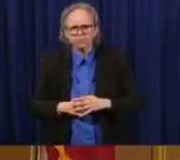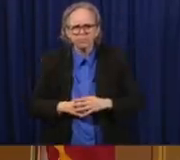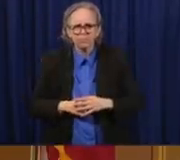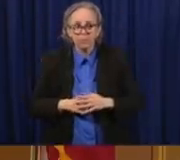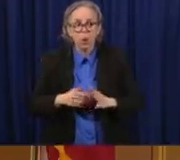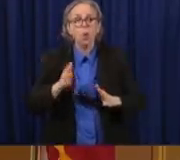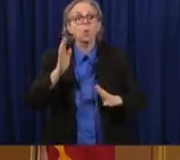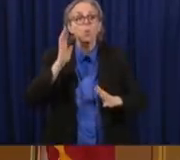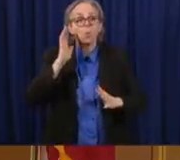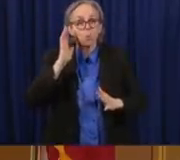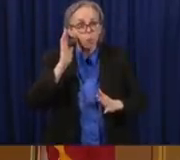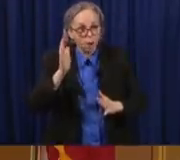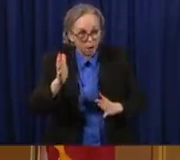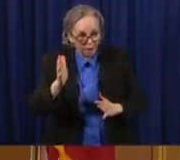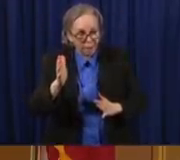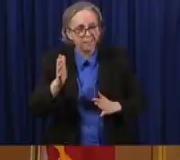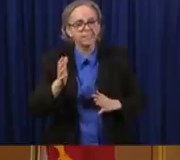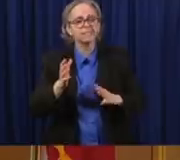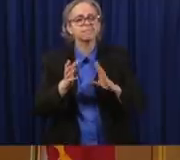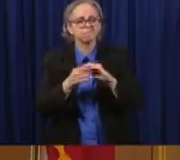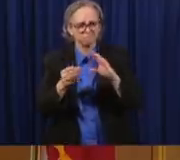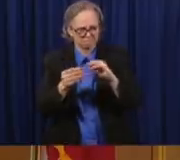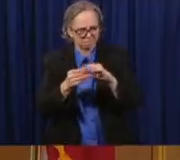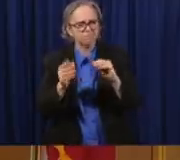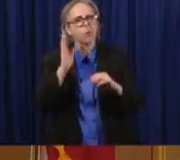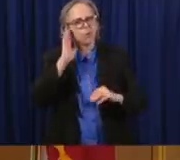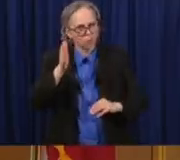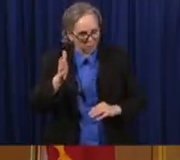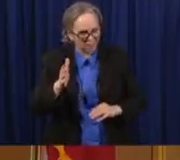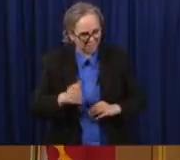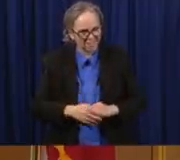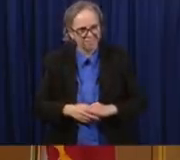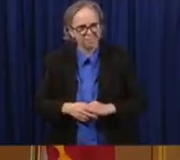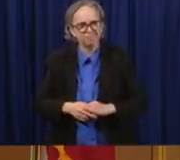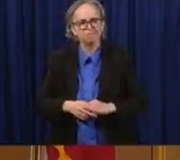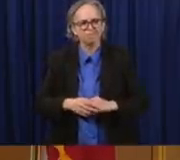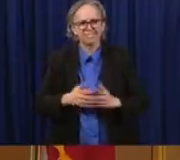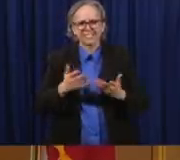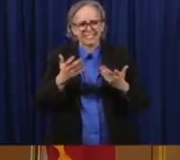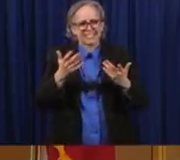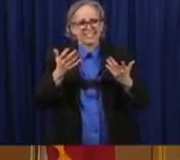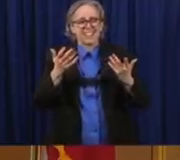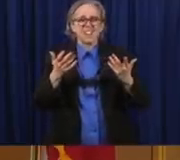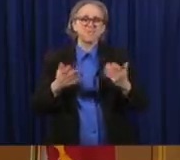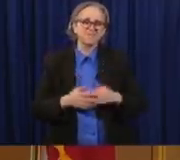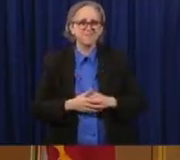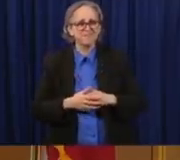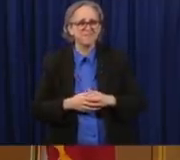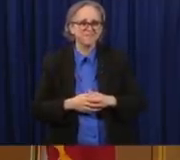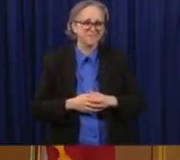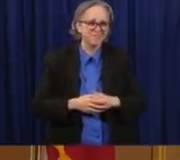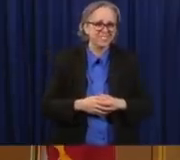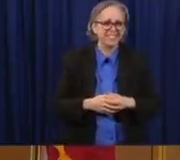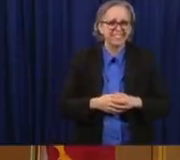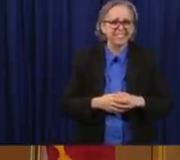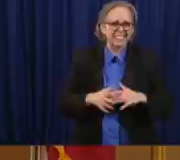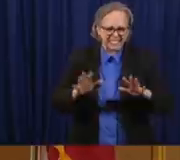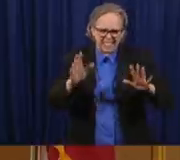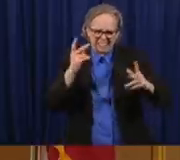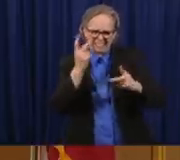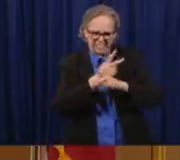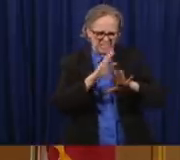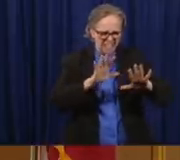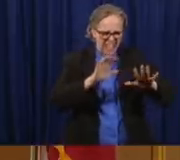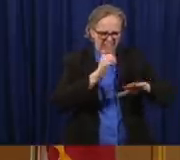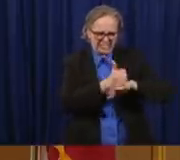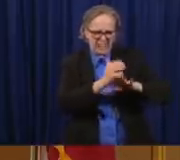certainly talking about in the future. I just wanted to kind of lay it out and say, look, May 1